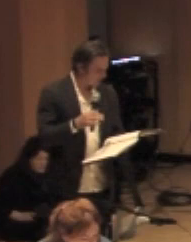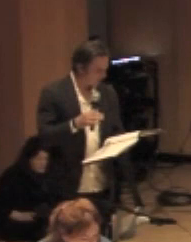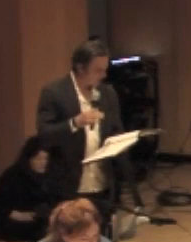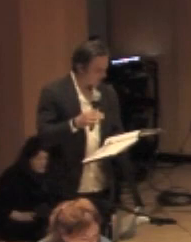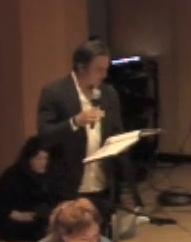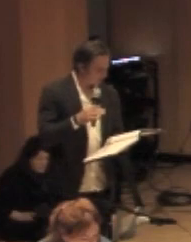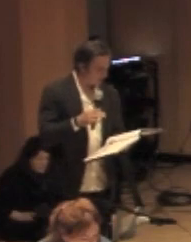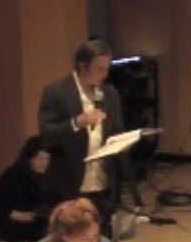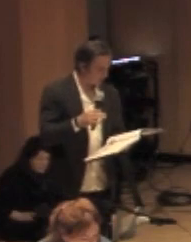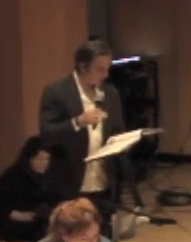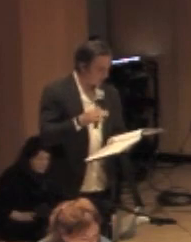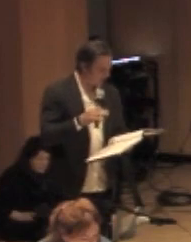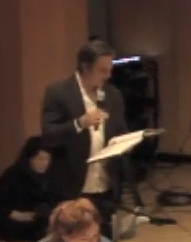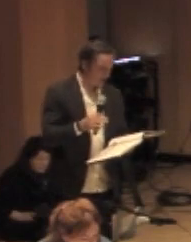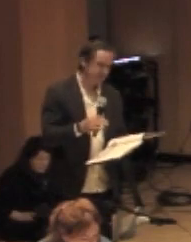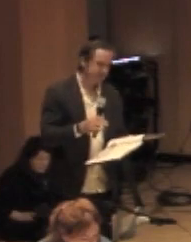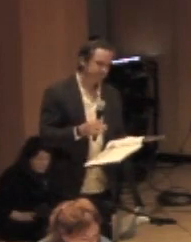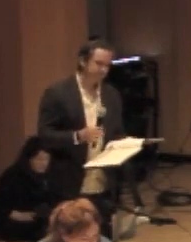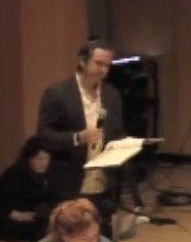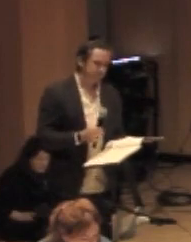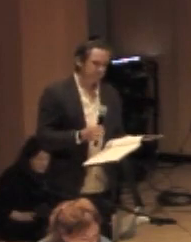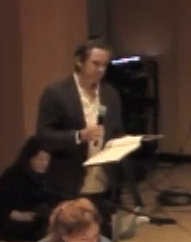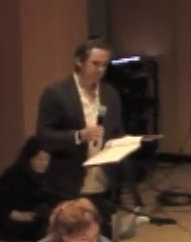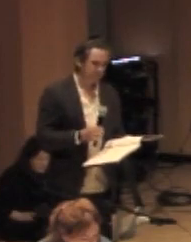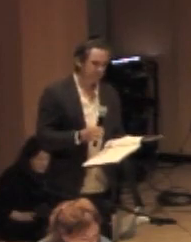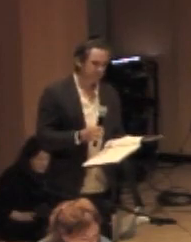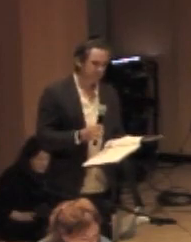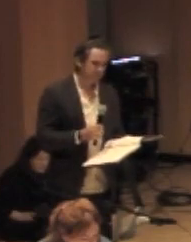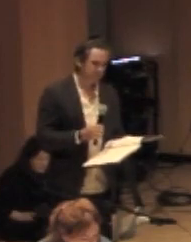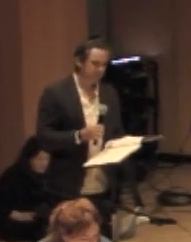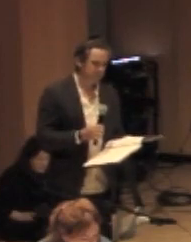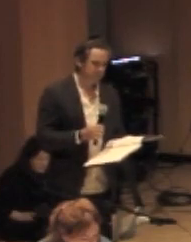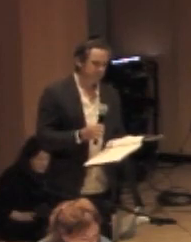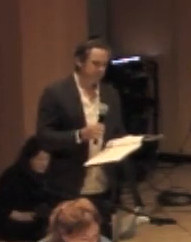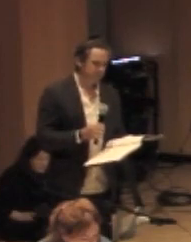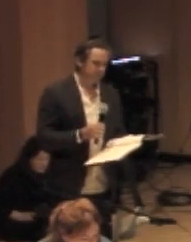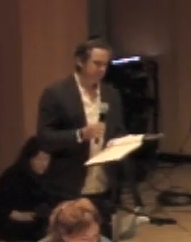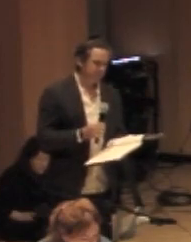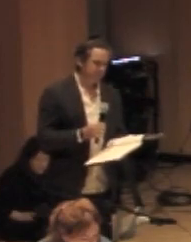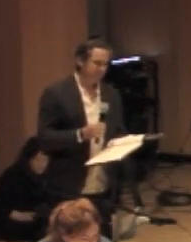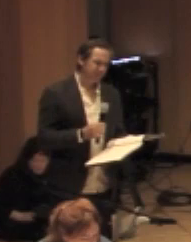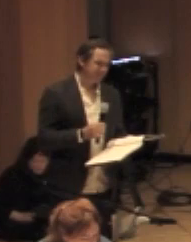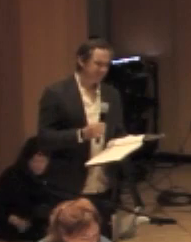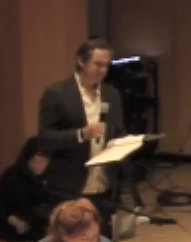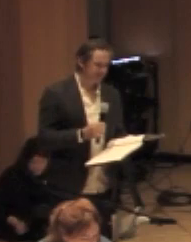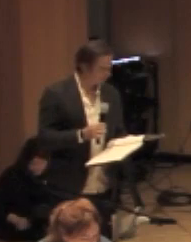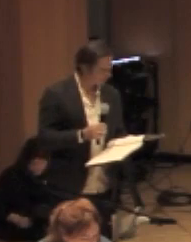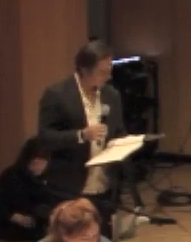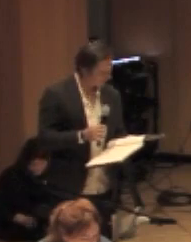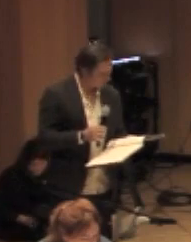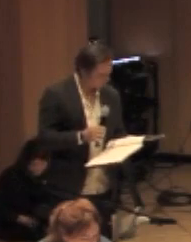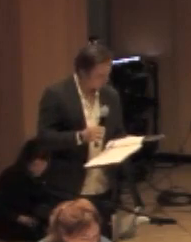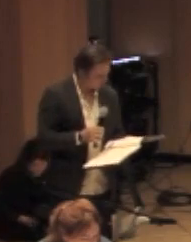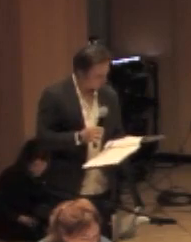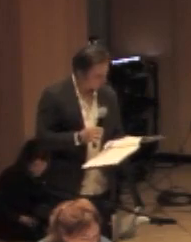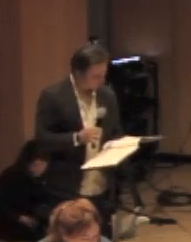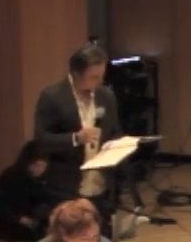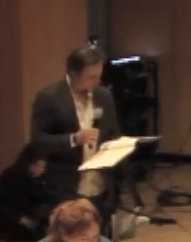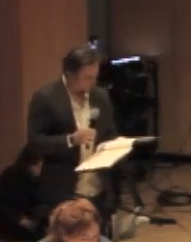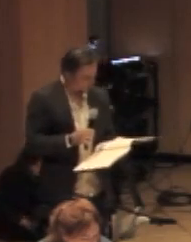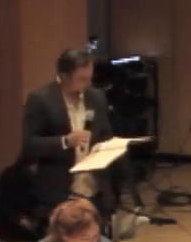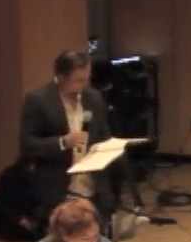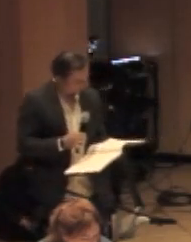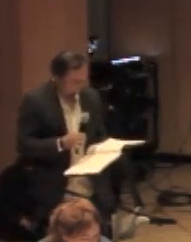close in another way but I yeah I wasn't sad